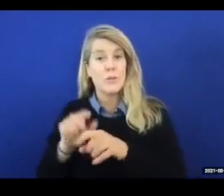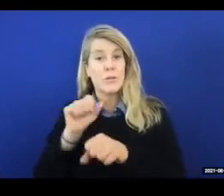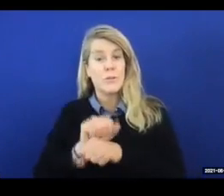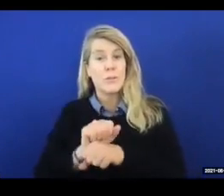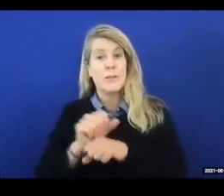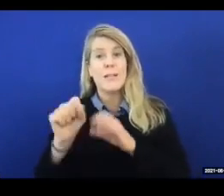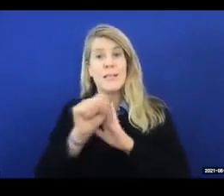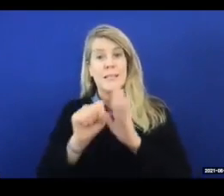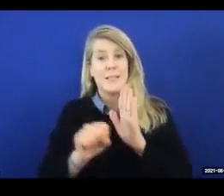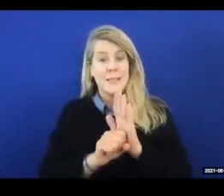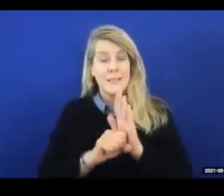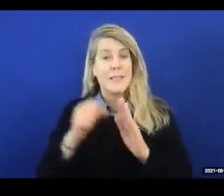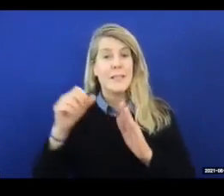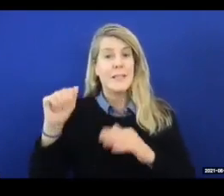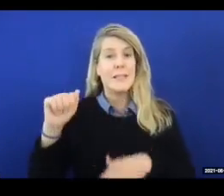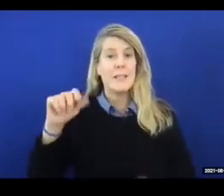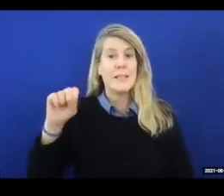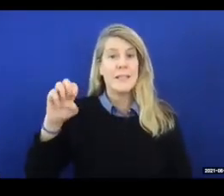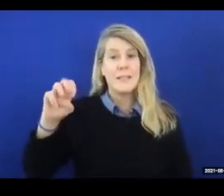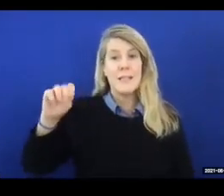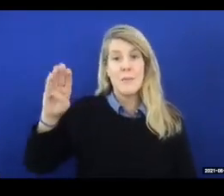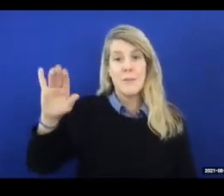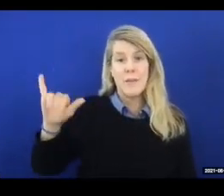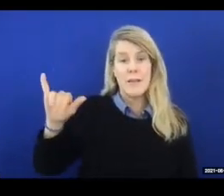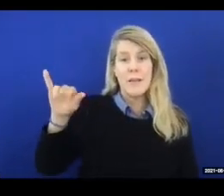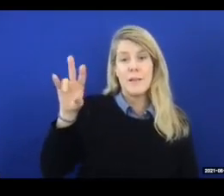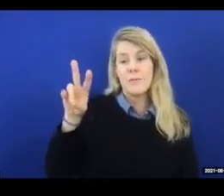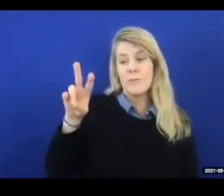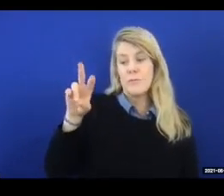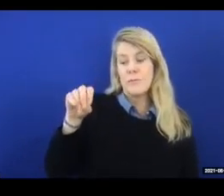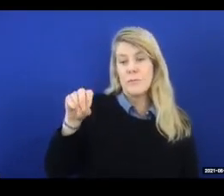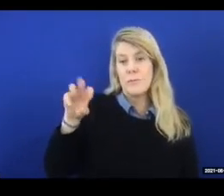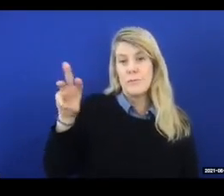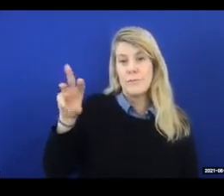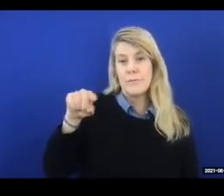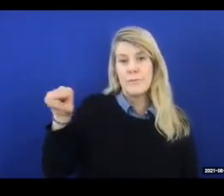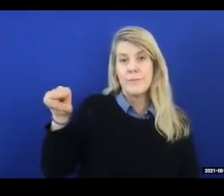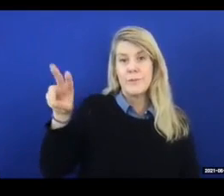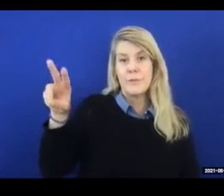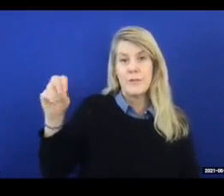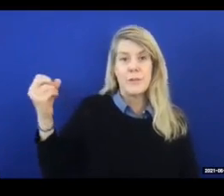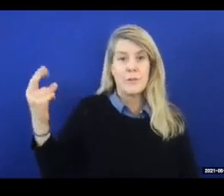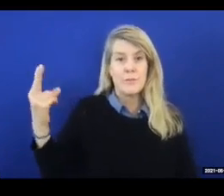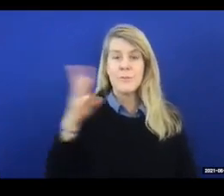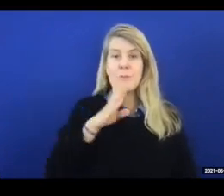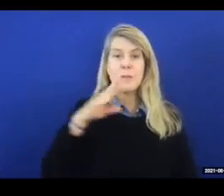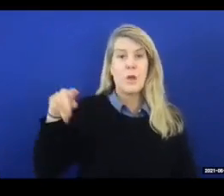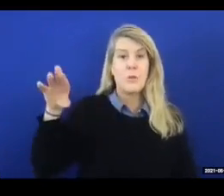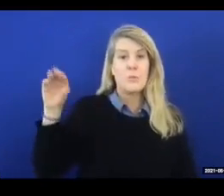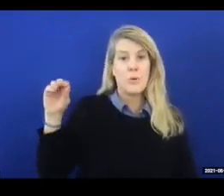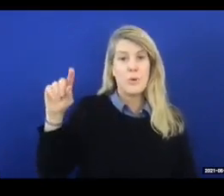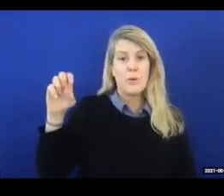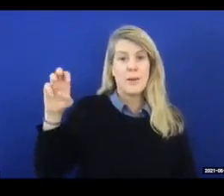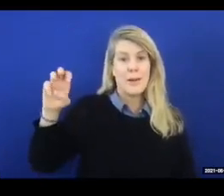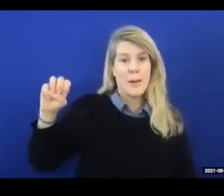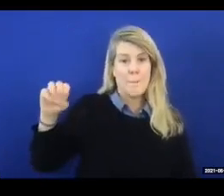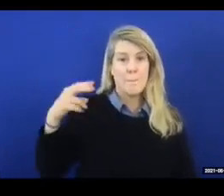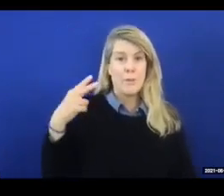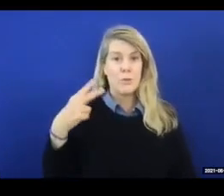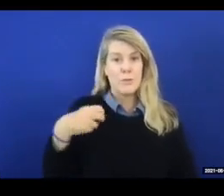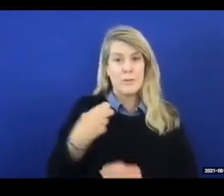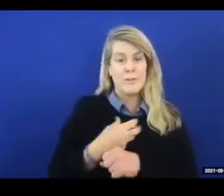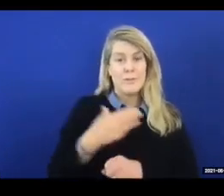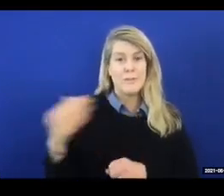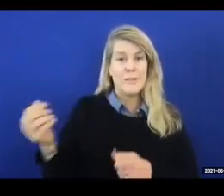from 2006 to 2012, serving as Speaker pro tem for 2 of those years